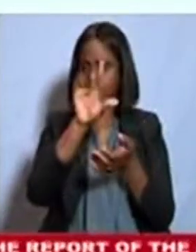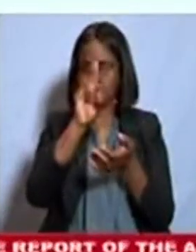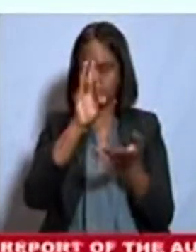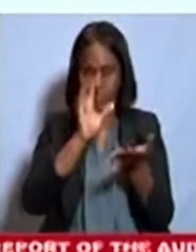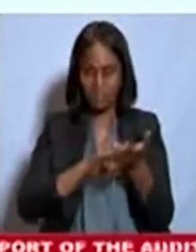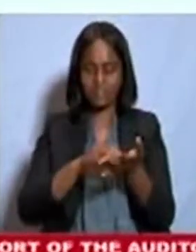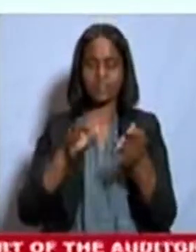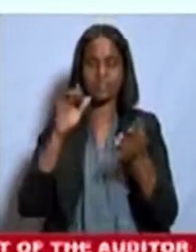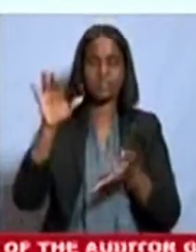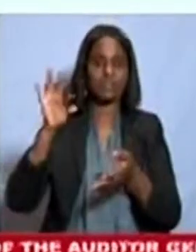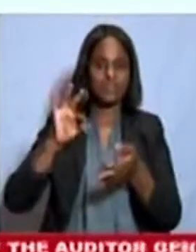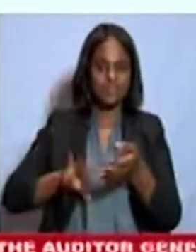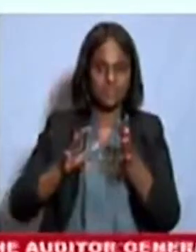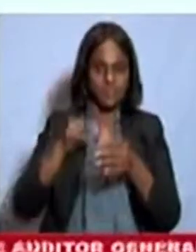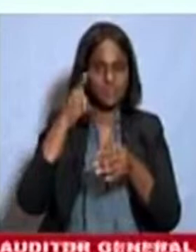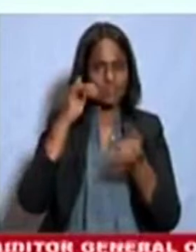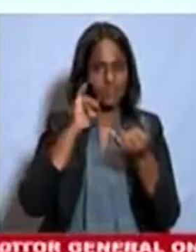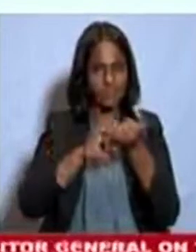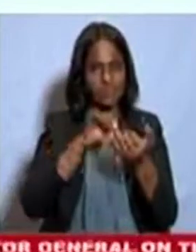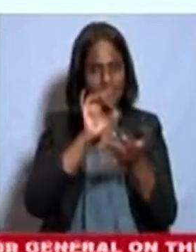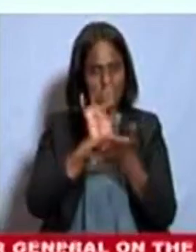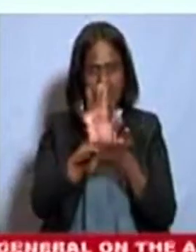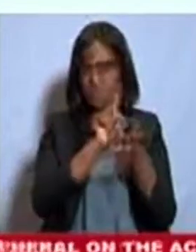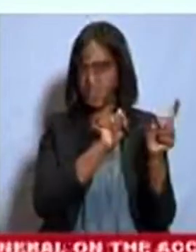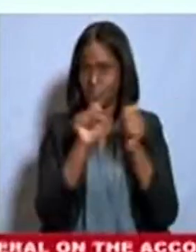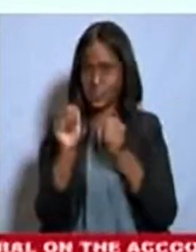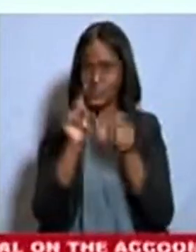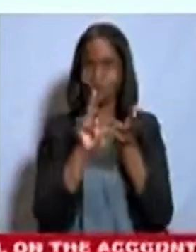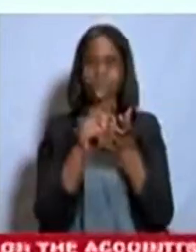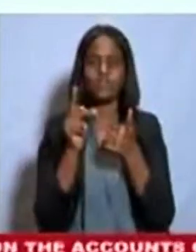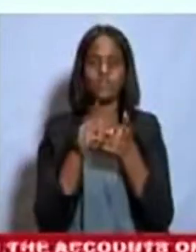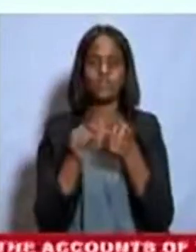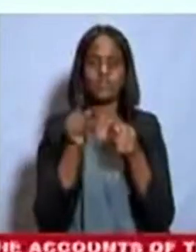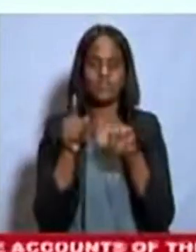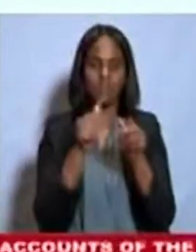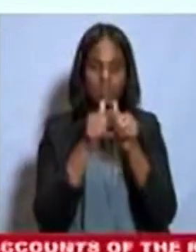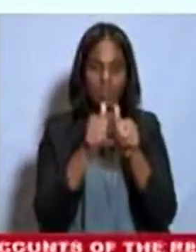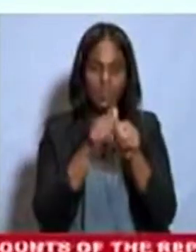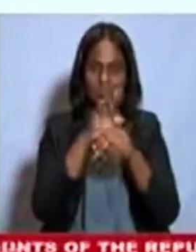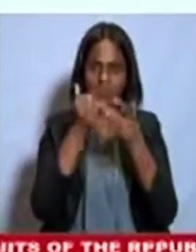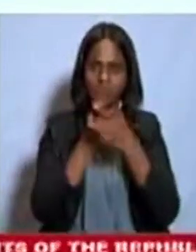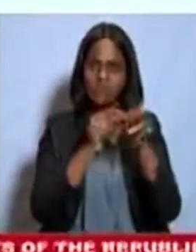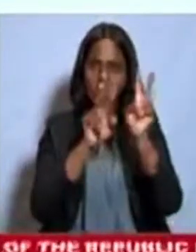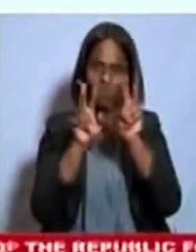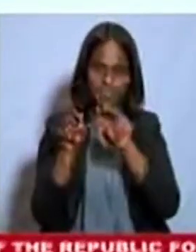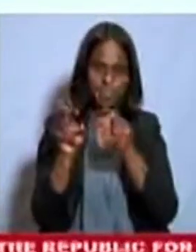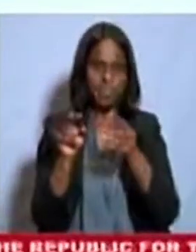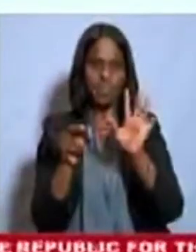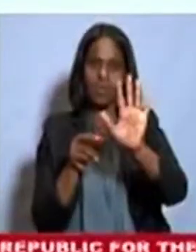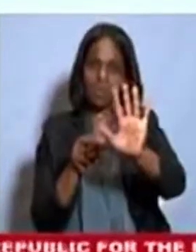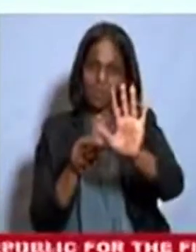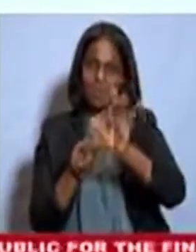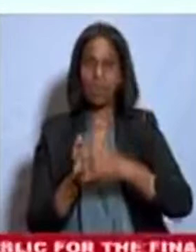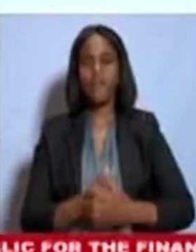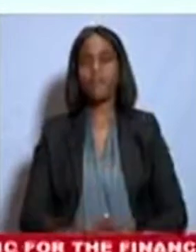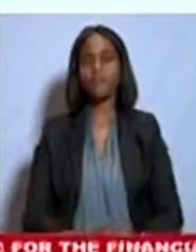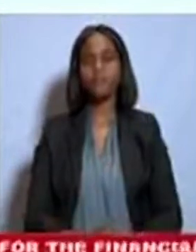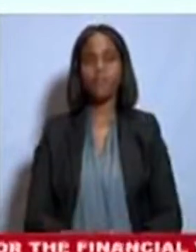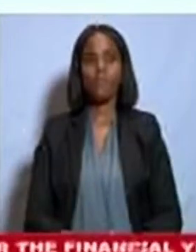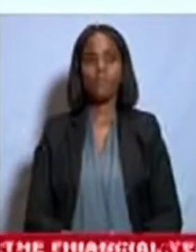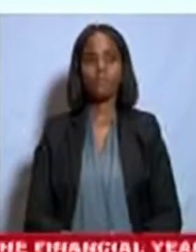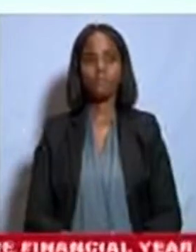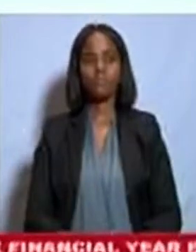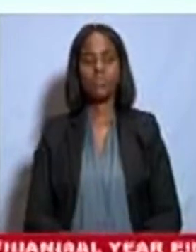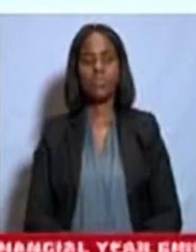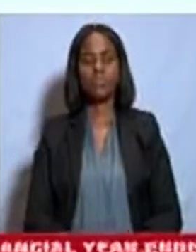1,027,000 beneficiaries for social cash transfer program. The following were observed. 1. Order. You skip this one,